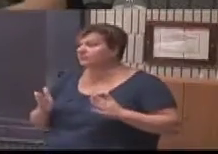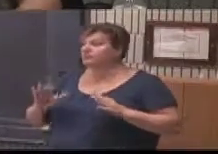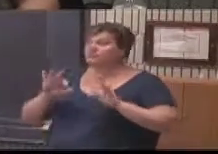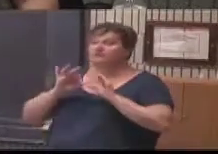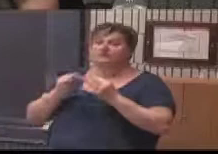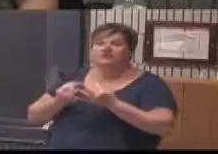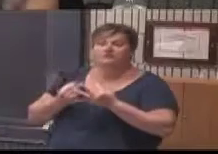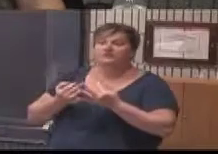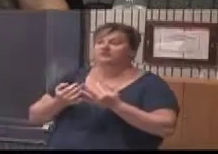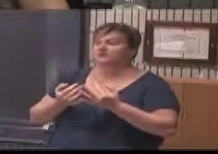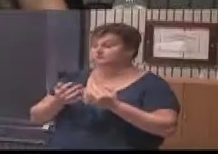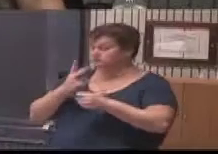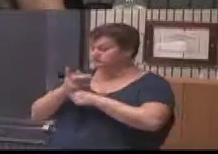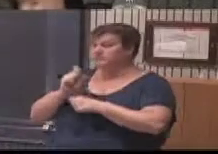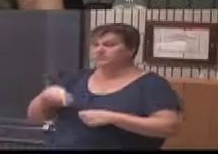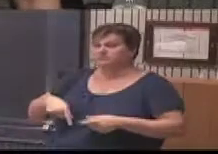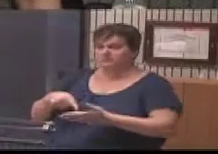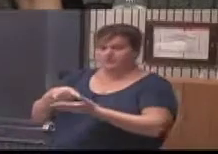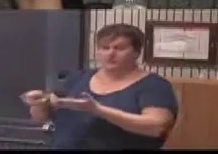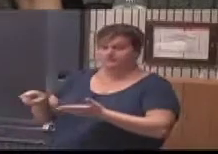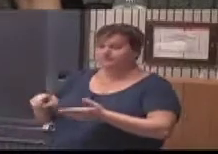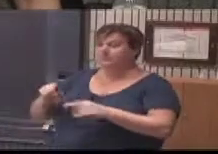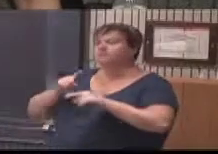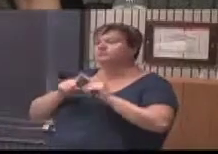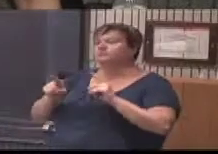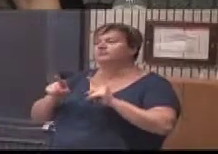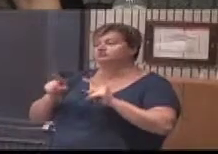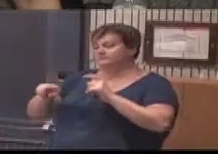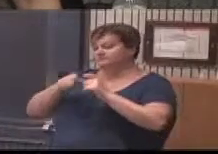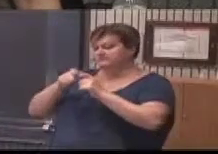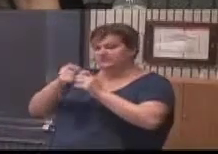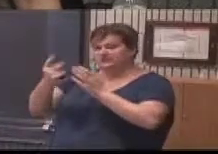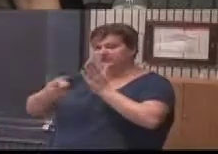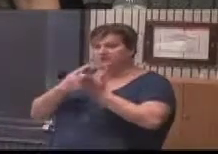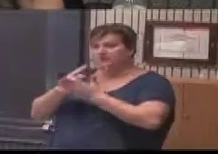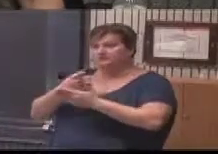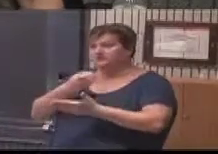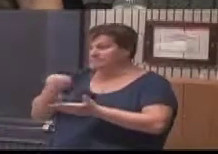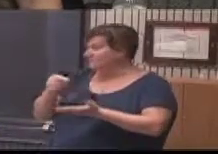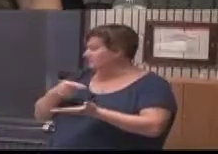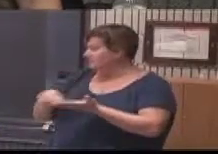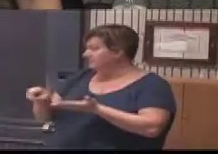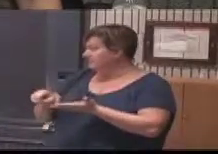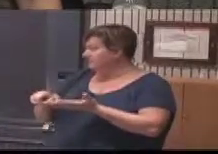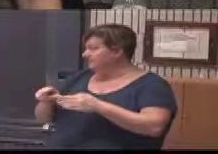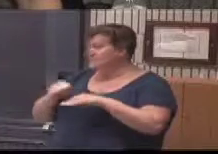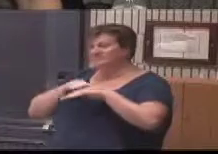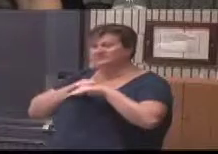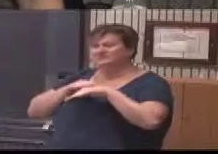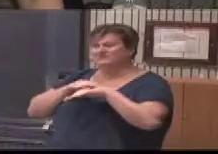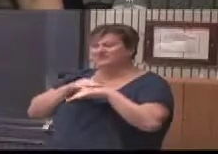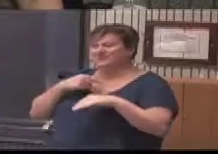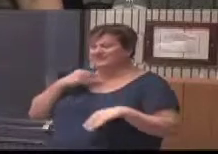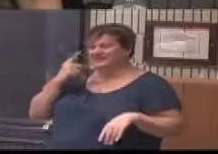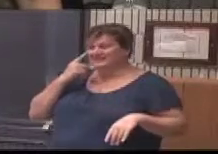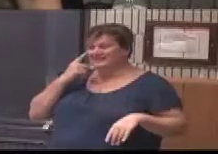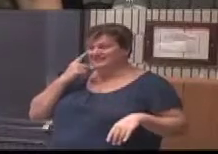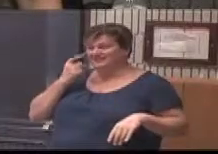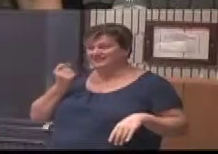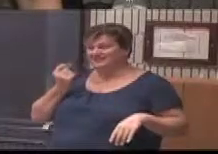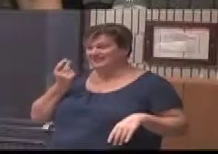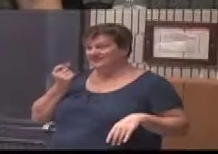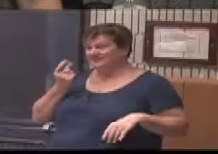wants to come take care of you, great, you can pay them. But it's a certain number of hours a week, and the pay is minimal. I want to say it's